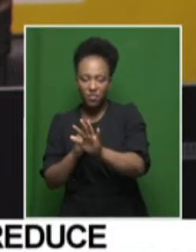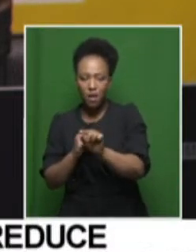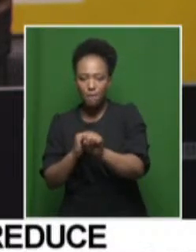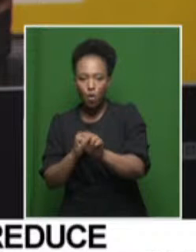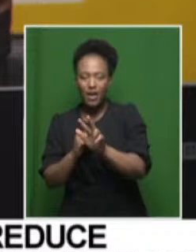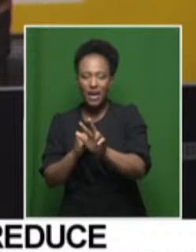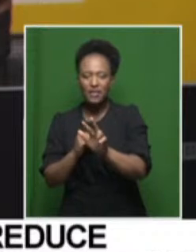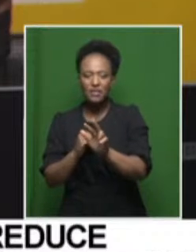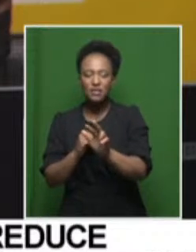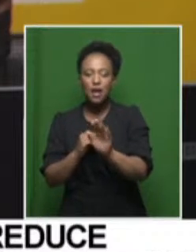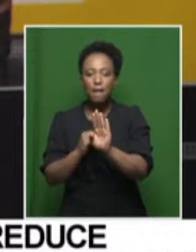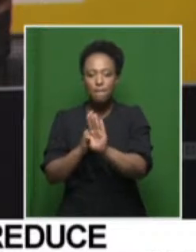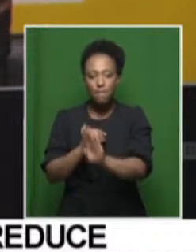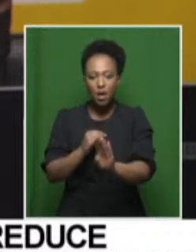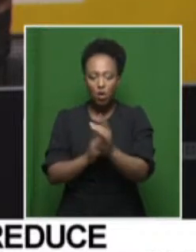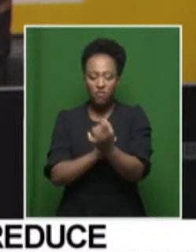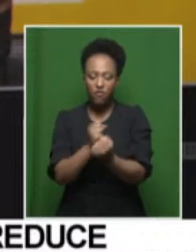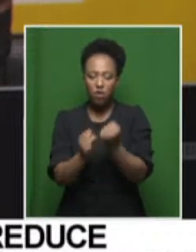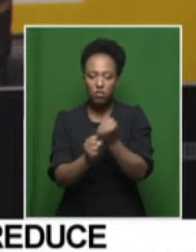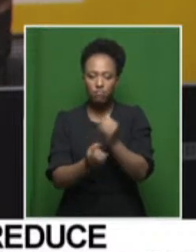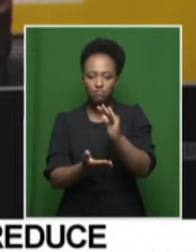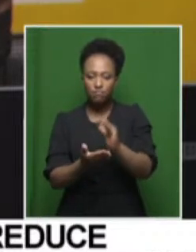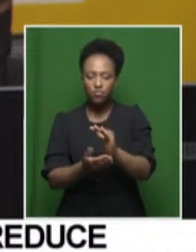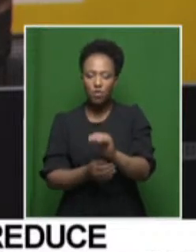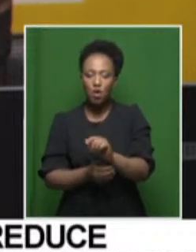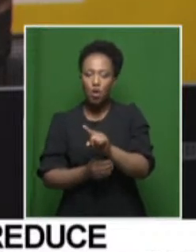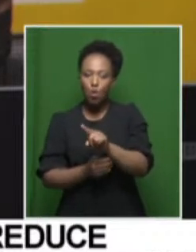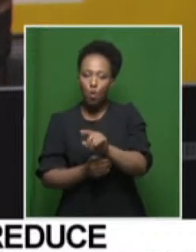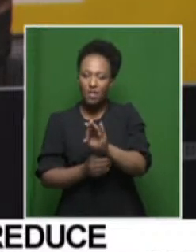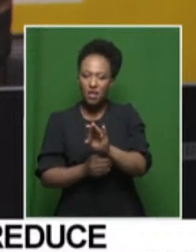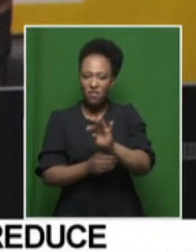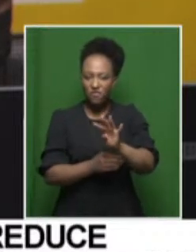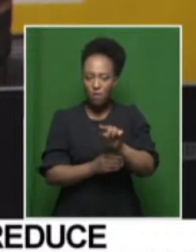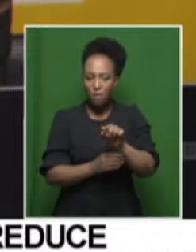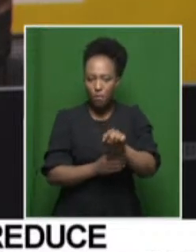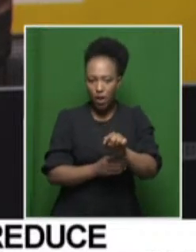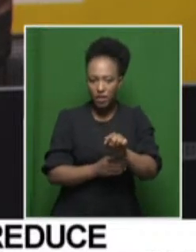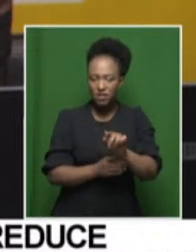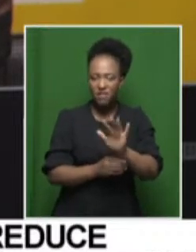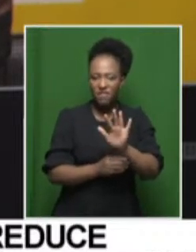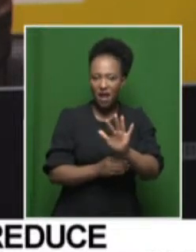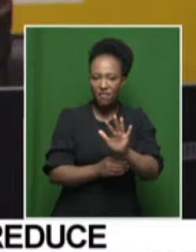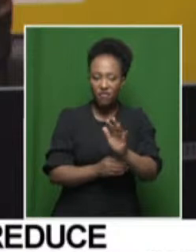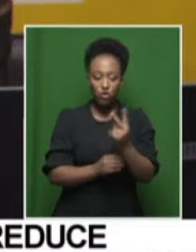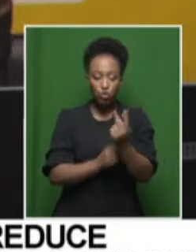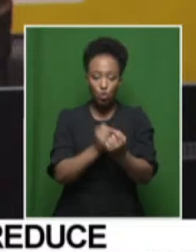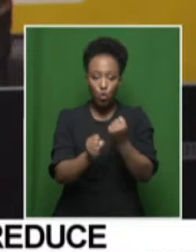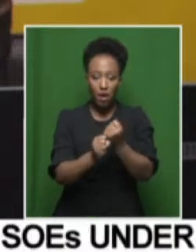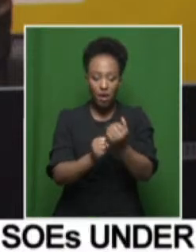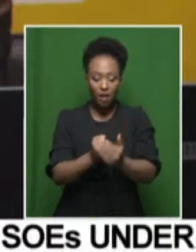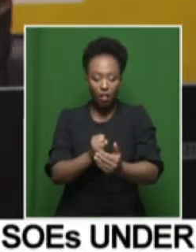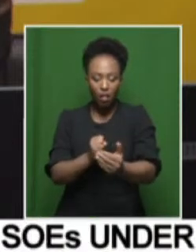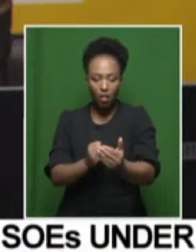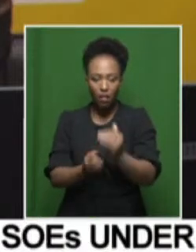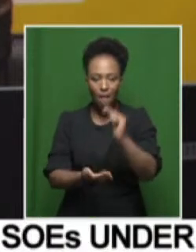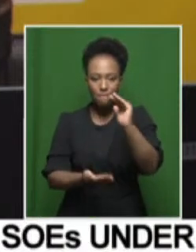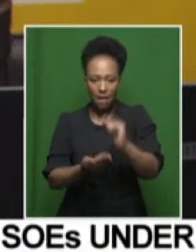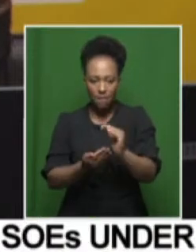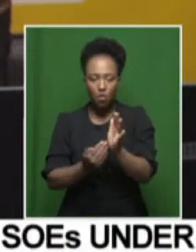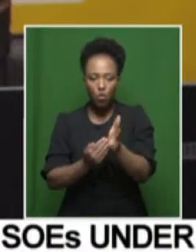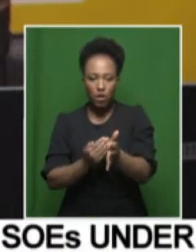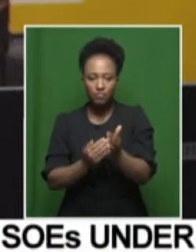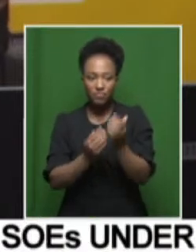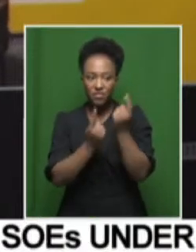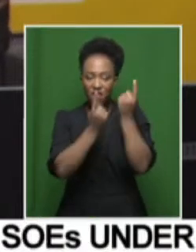135.8 billion this year, and a total of 1.5 billion over the next 2 years. Though this